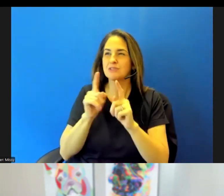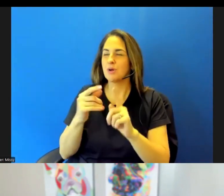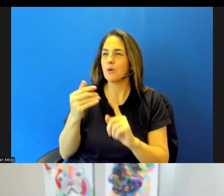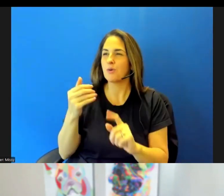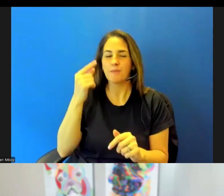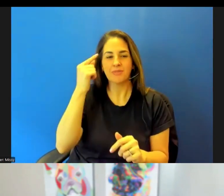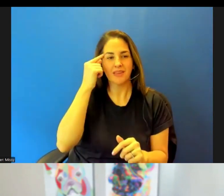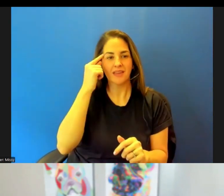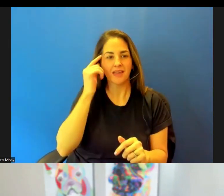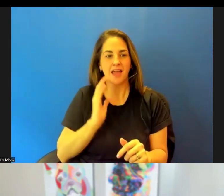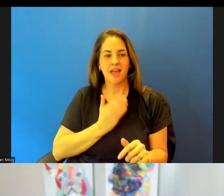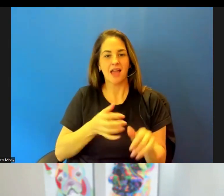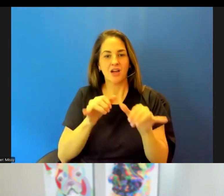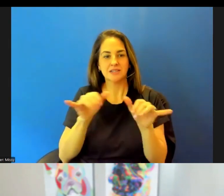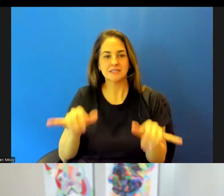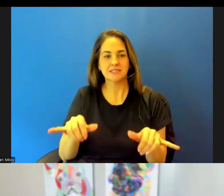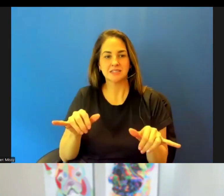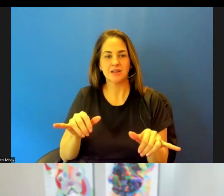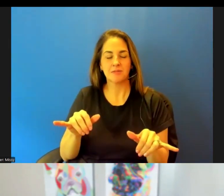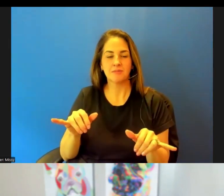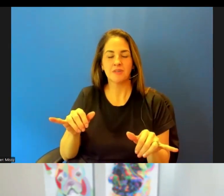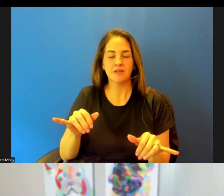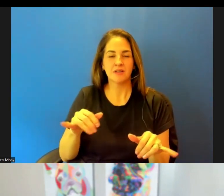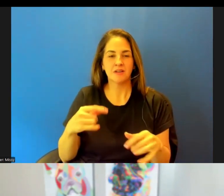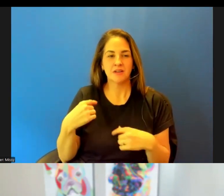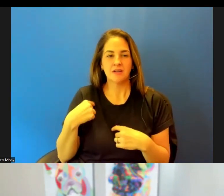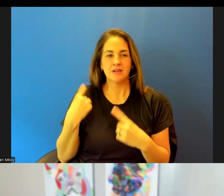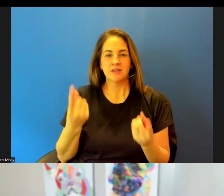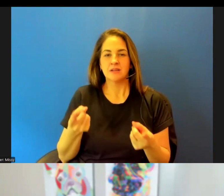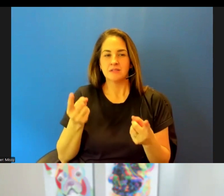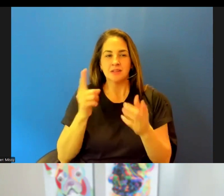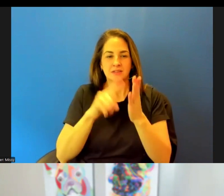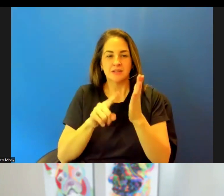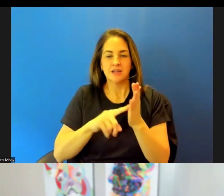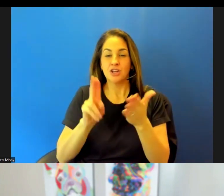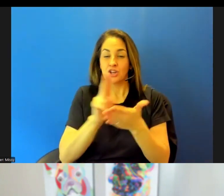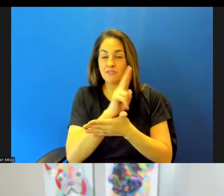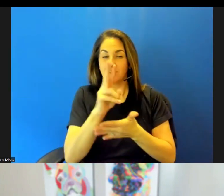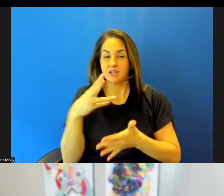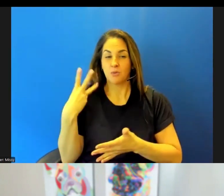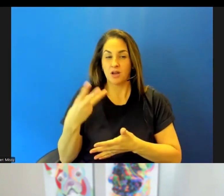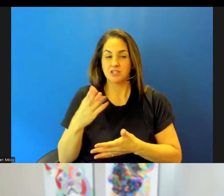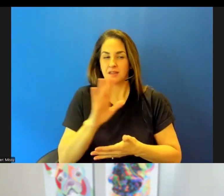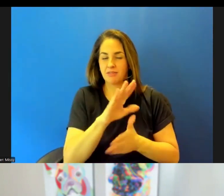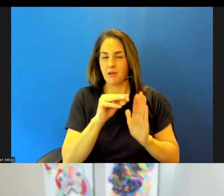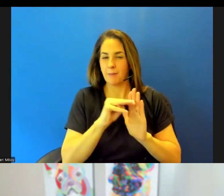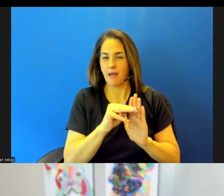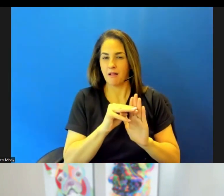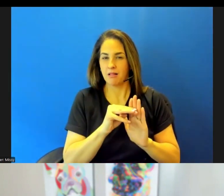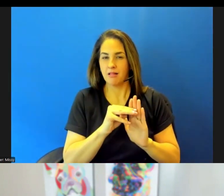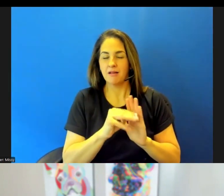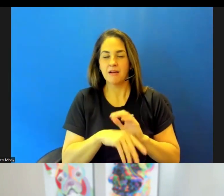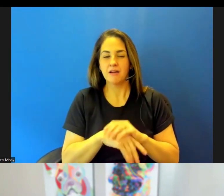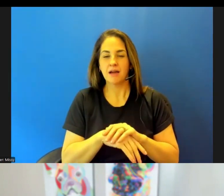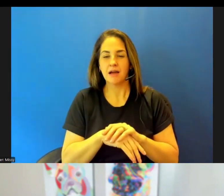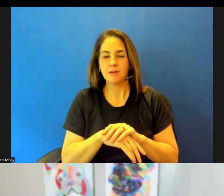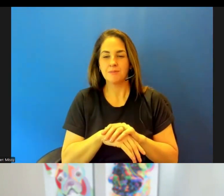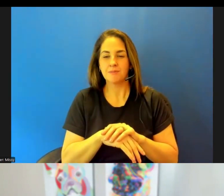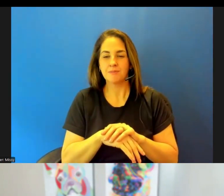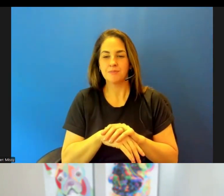our system has been looking at University of Washington's model, and so